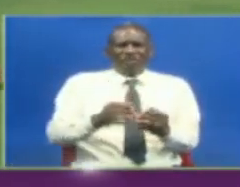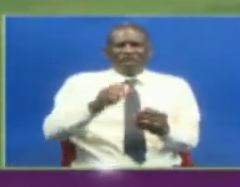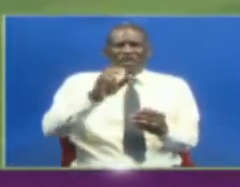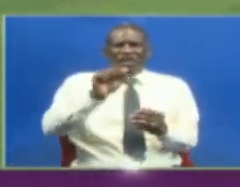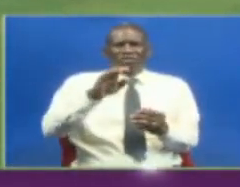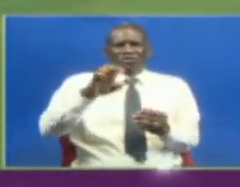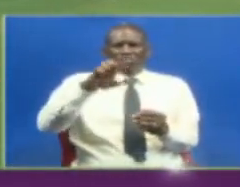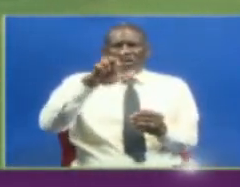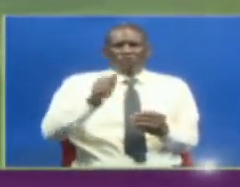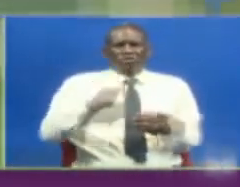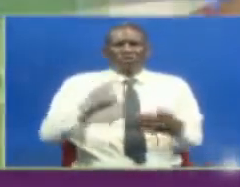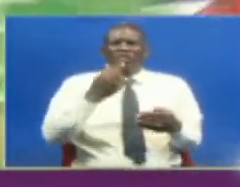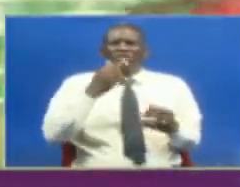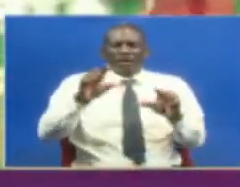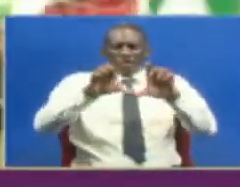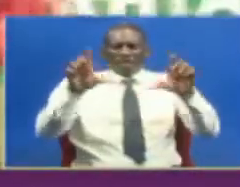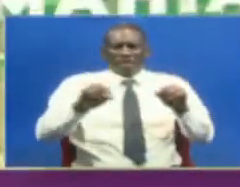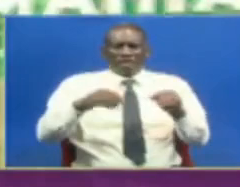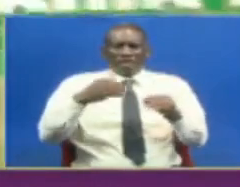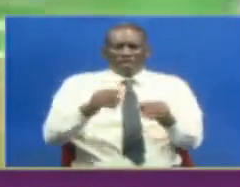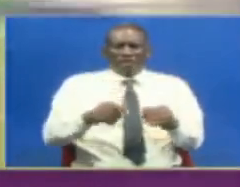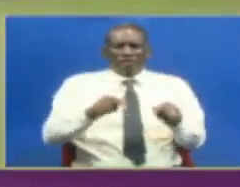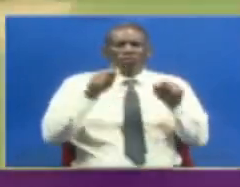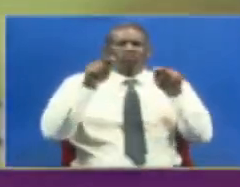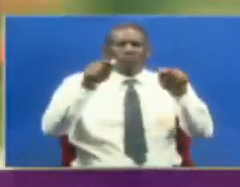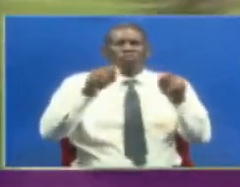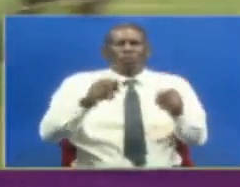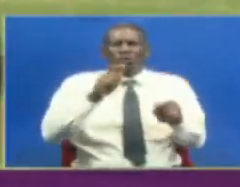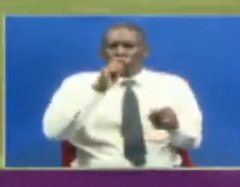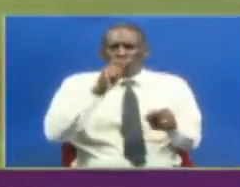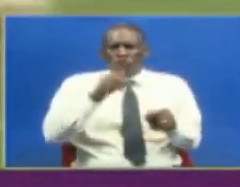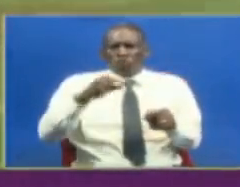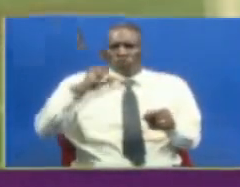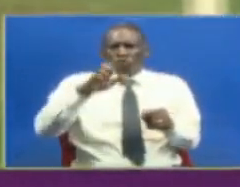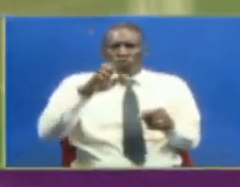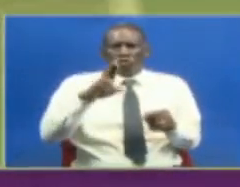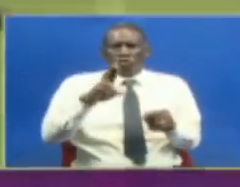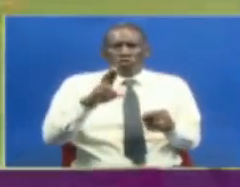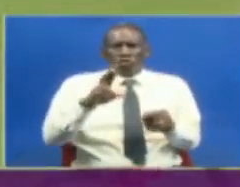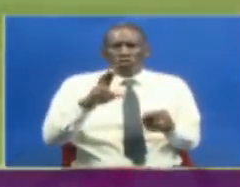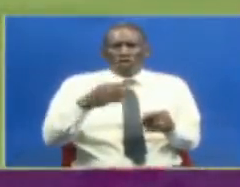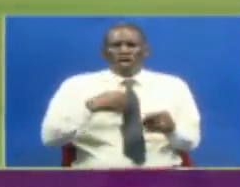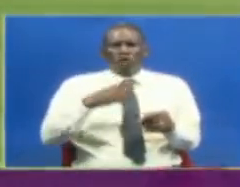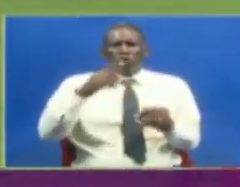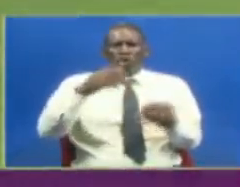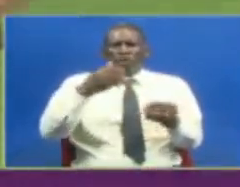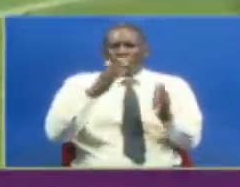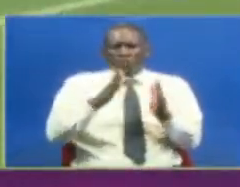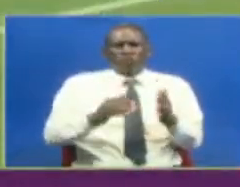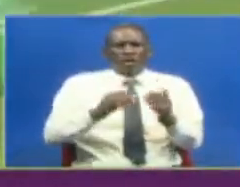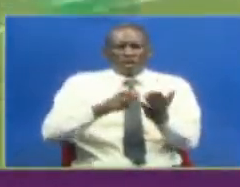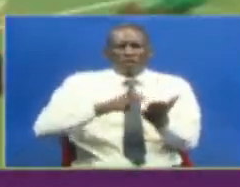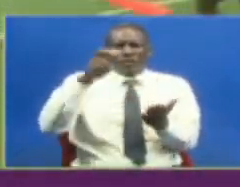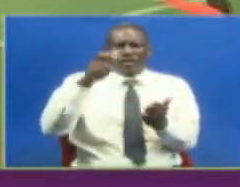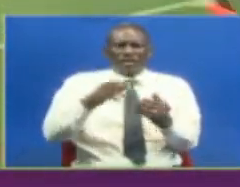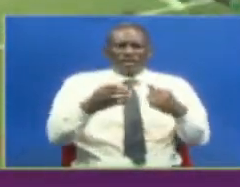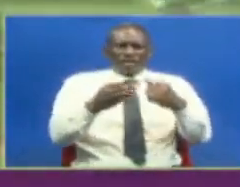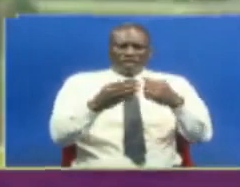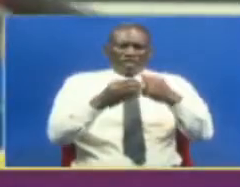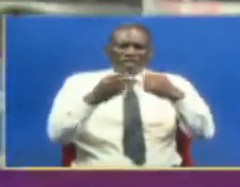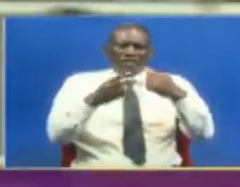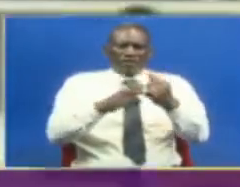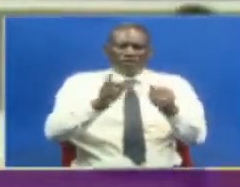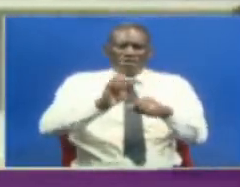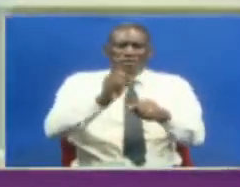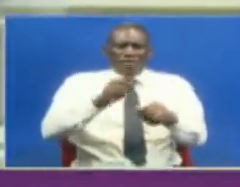matching orders after shoving the referee. Gor capitalized on the one-man advantage and were rewarded in the 87th minute thanks to